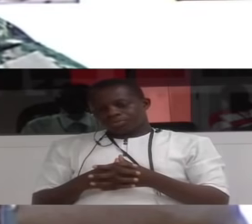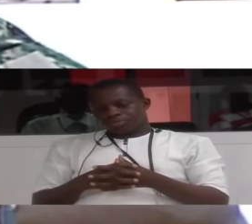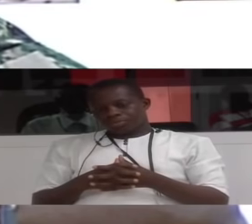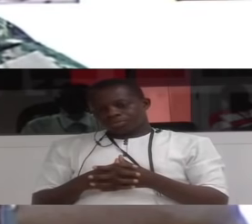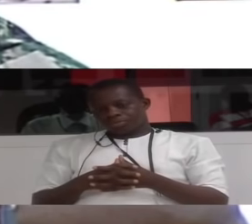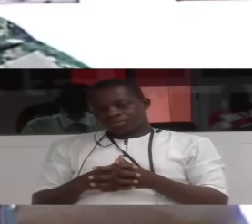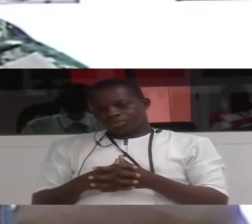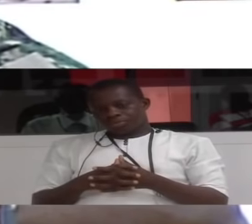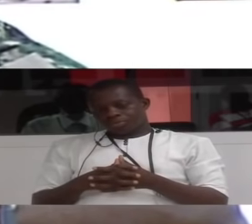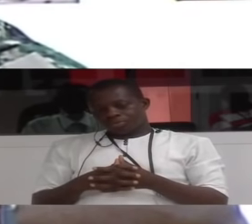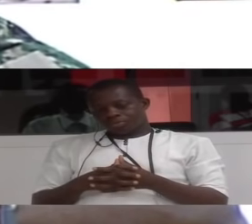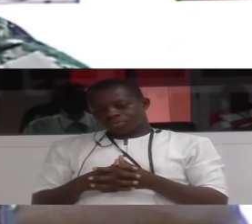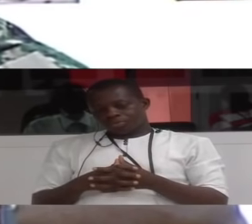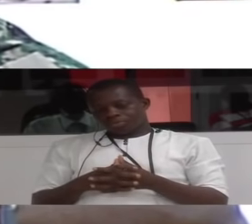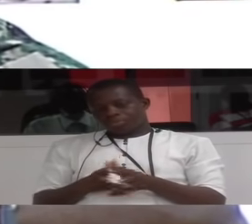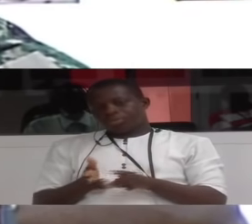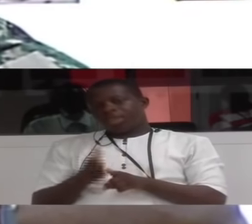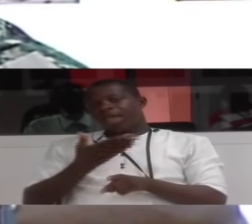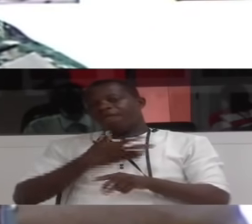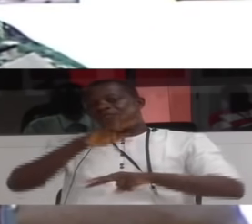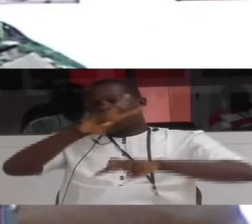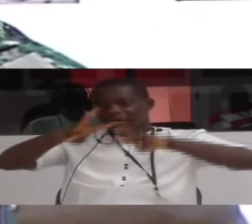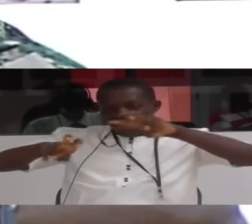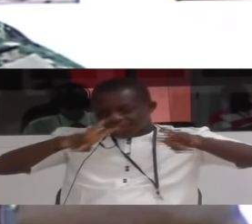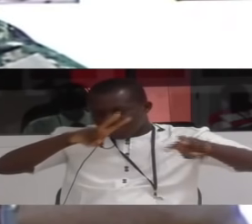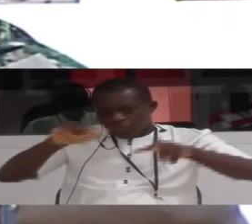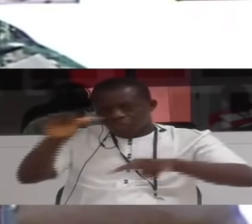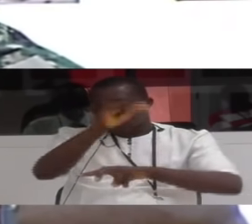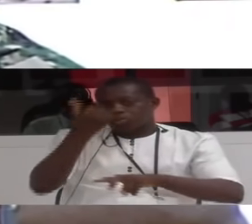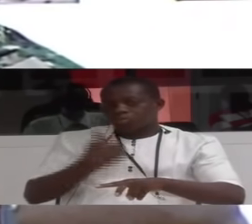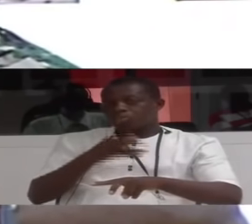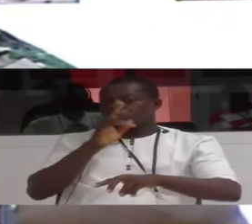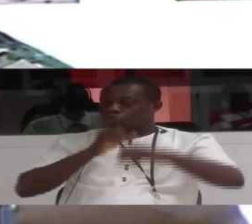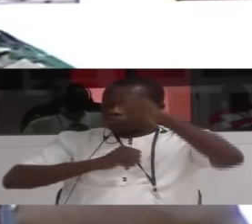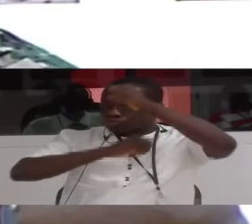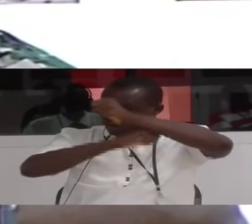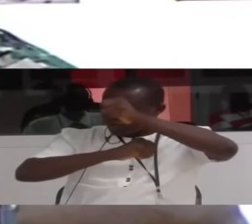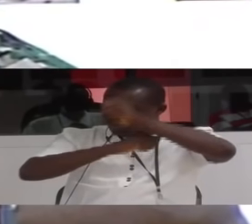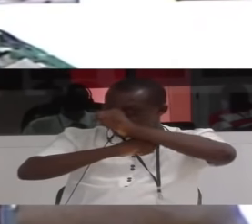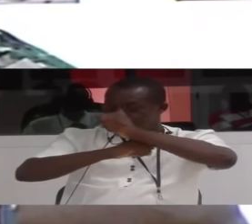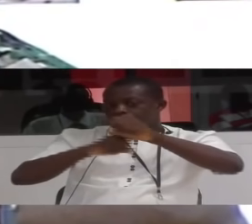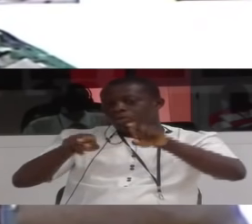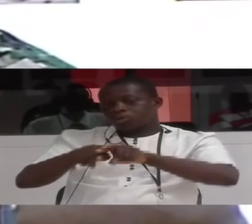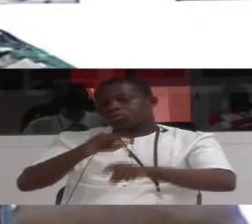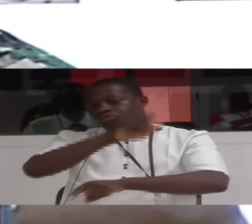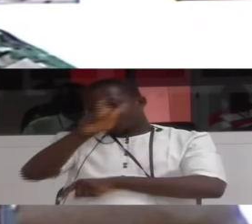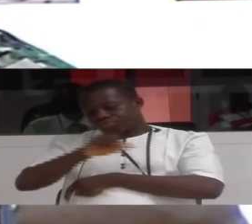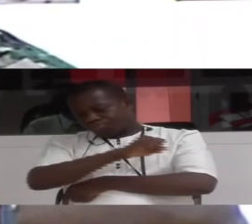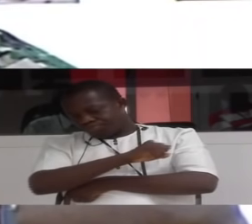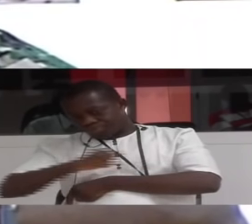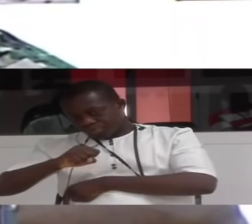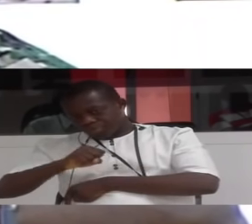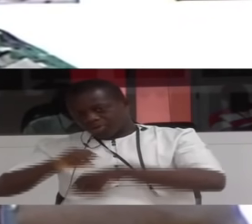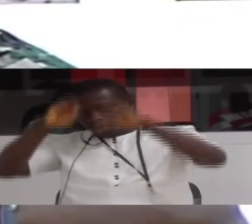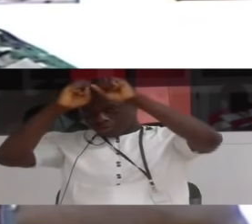Waay ñu ngi out ay nit ñu leen support pour ñu daané nguur Yaya Jamé. And that they were looking for people who would join